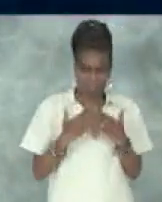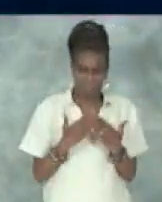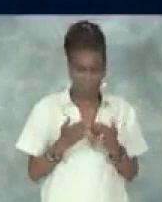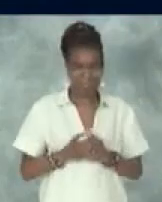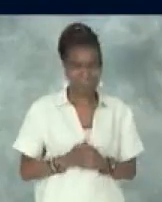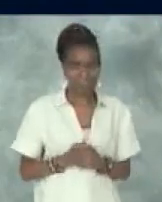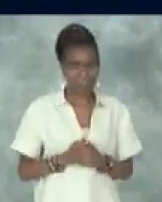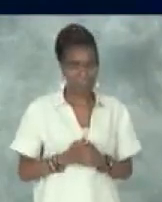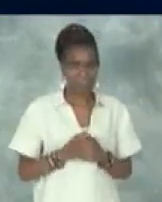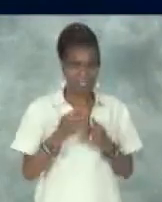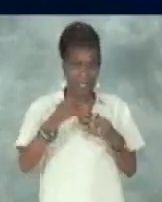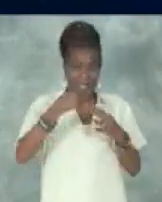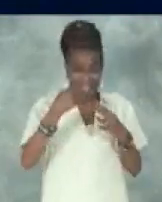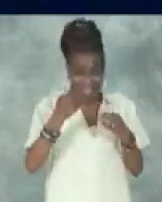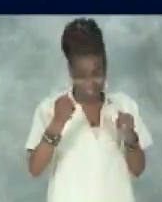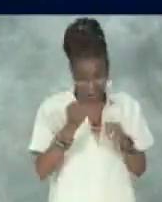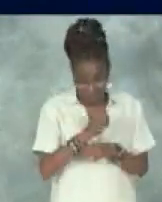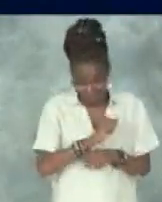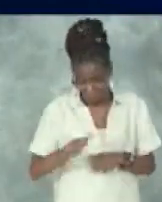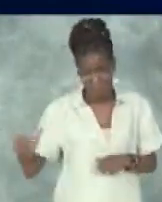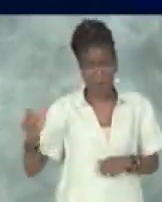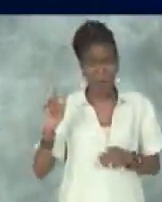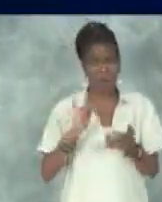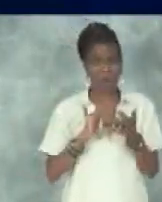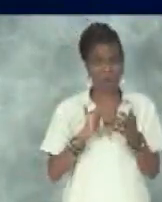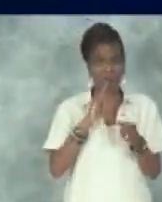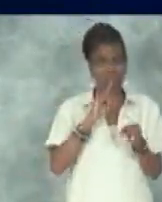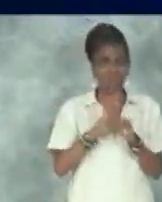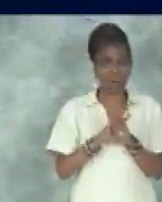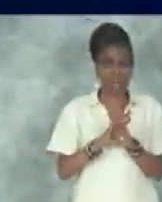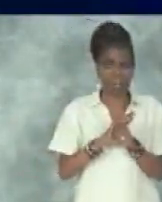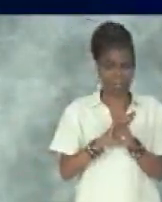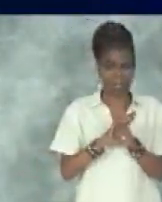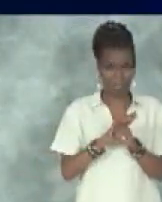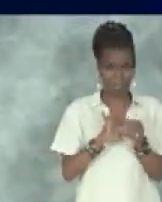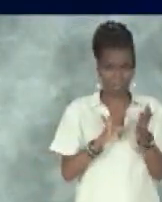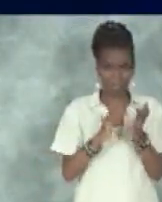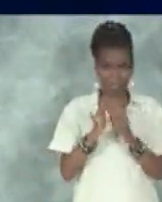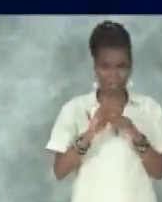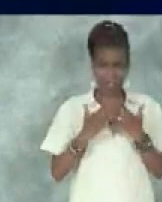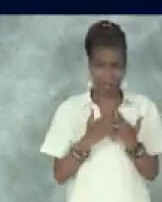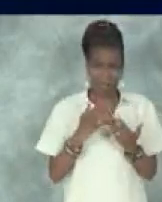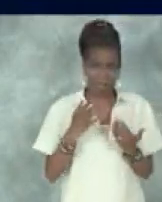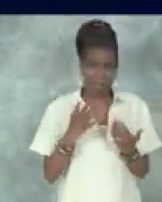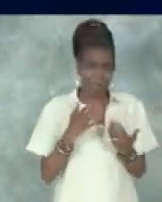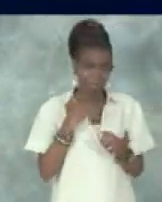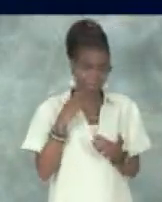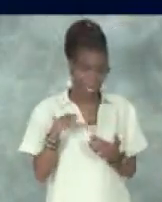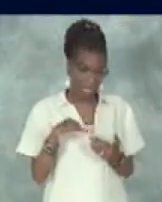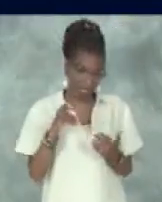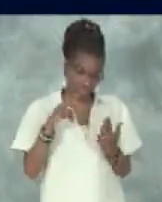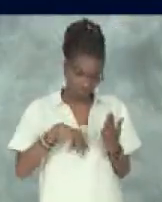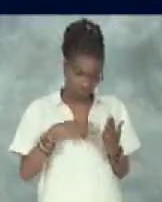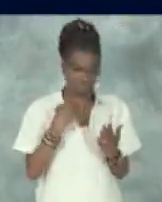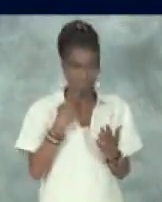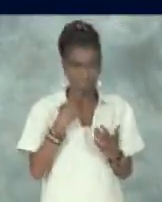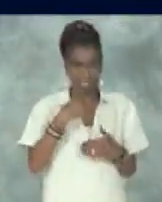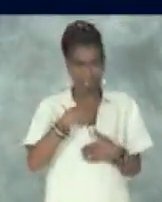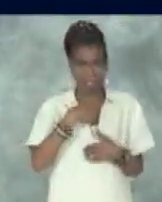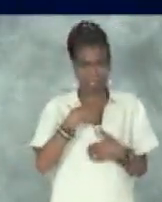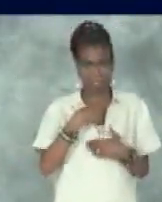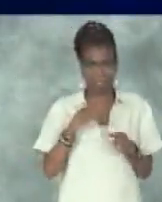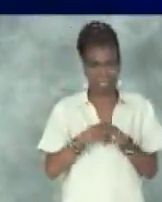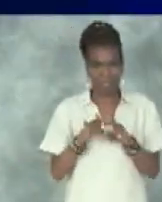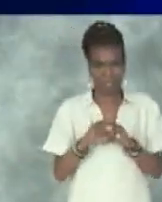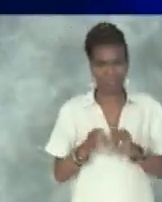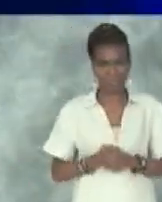promise in the Bible, I can just pick up and read and say, me too. I know you've heard somebody can say,